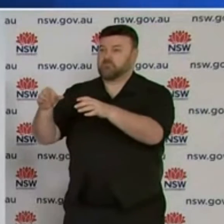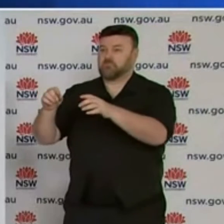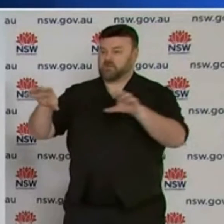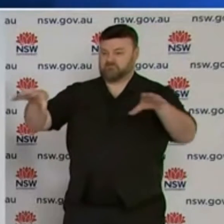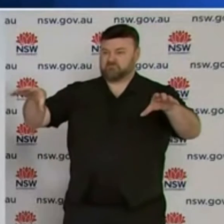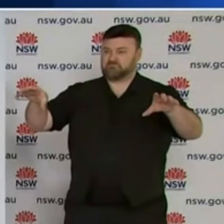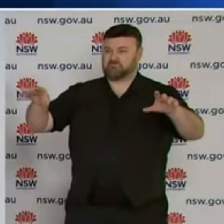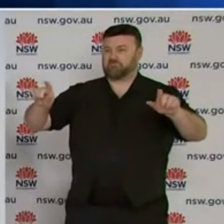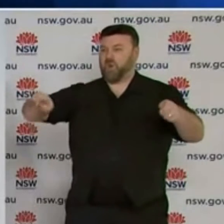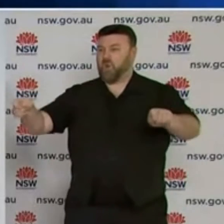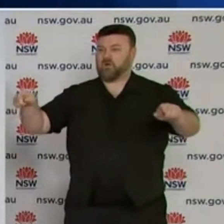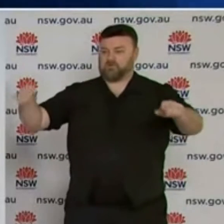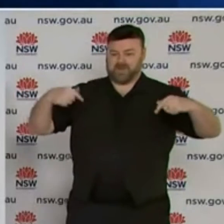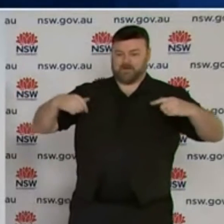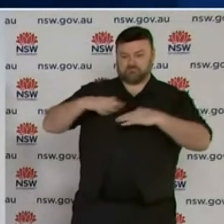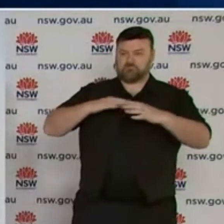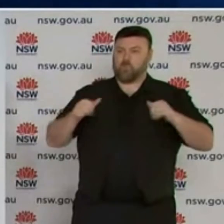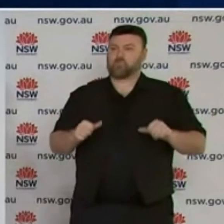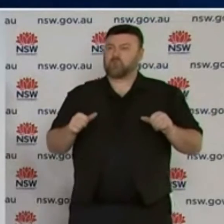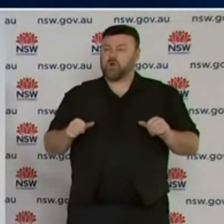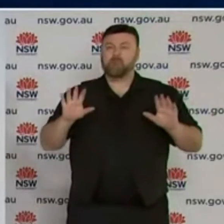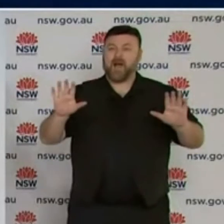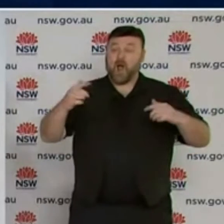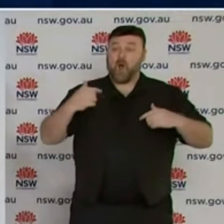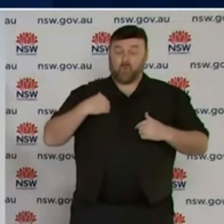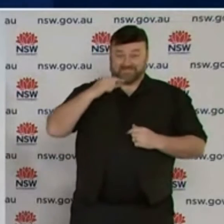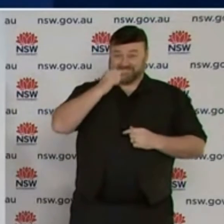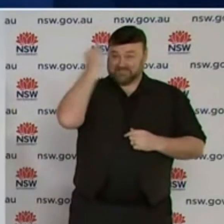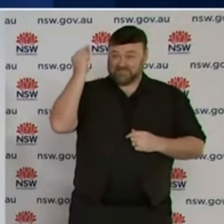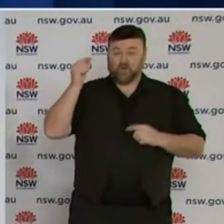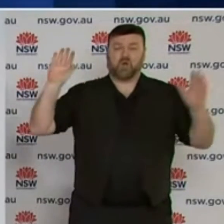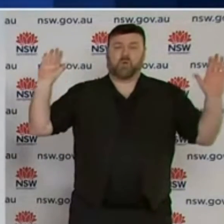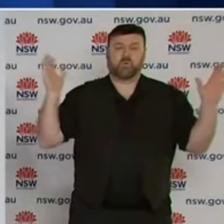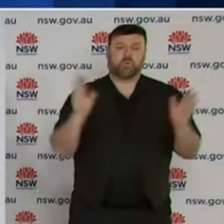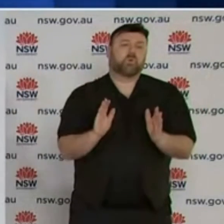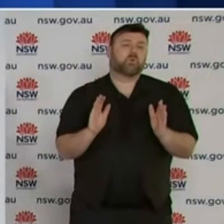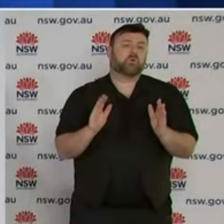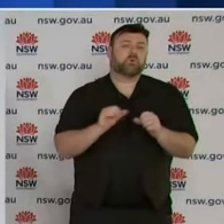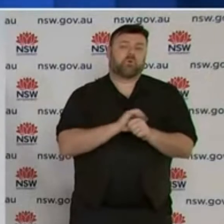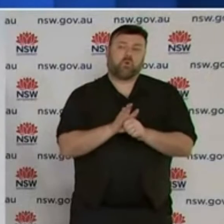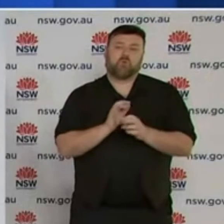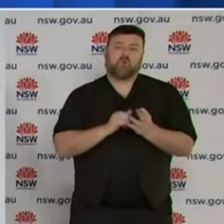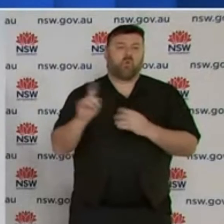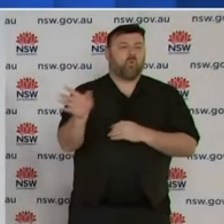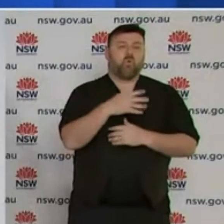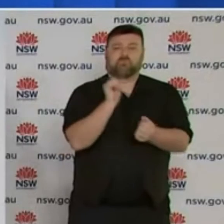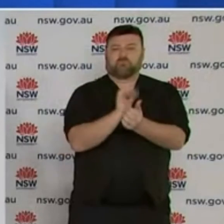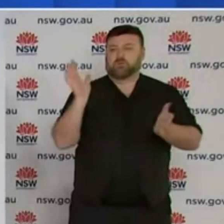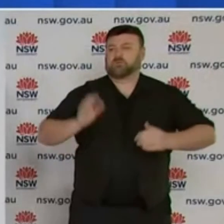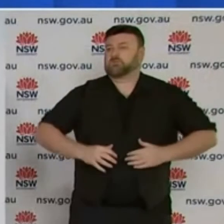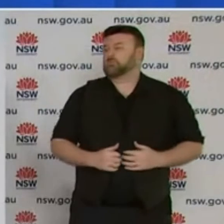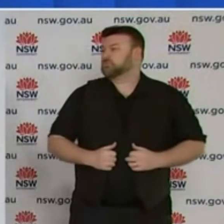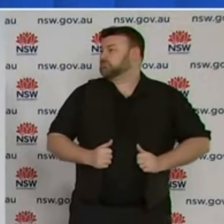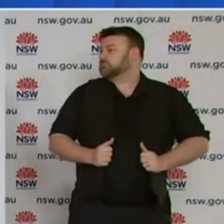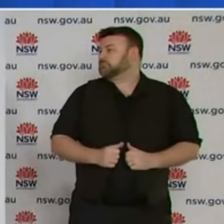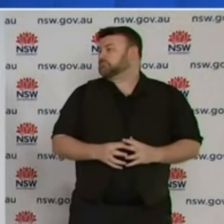intention is to get cases down by the time we open up, so that all of us can have the same freedom of movement across the state. Premier, are you confident